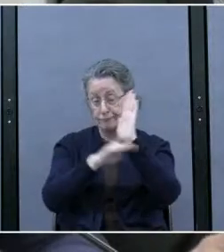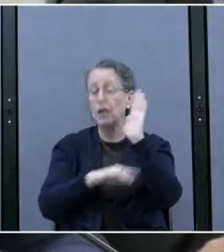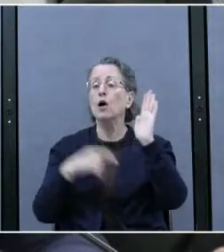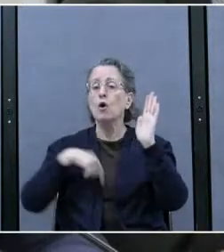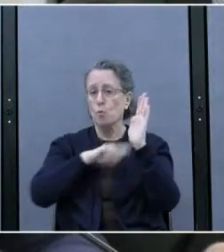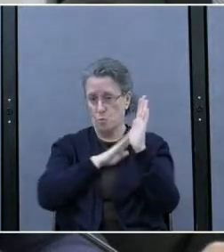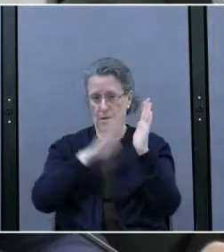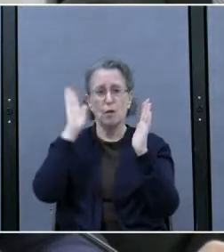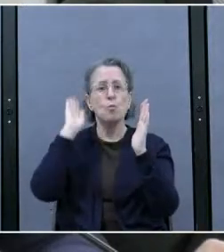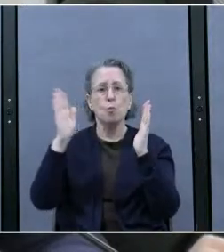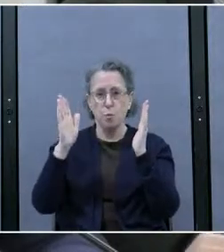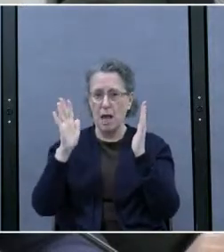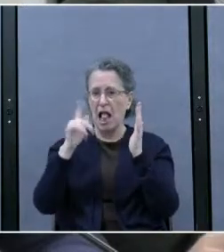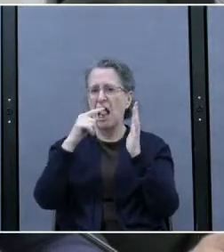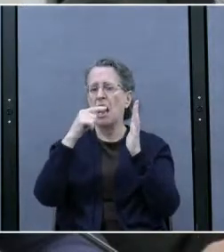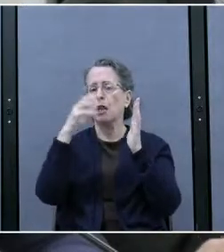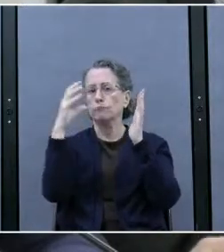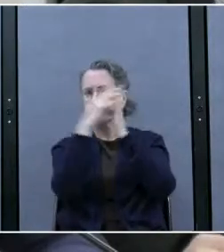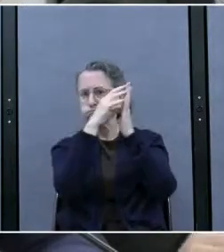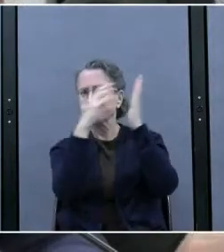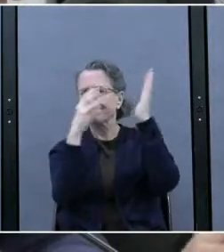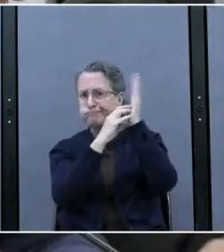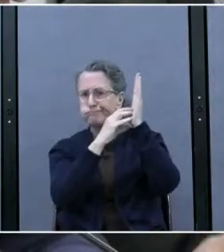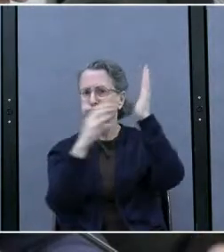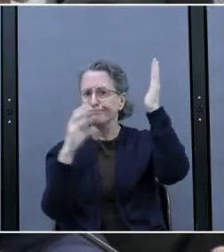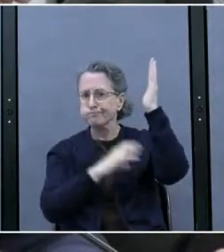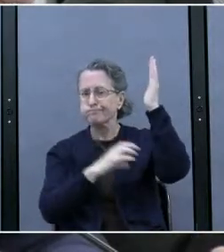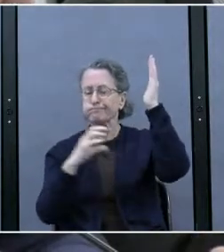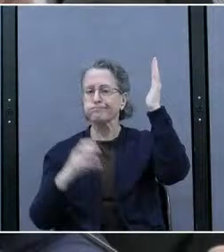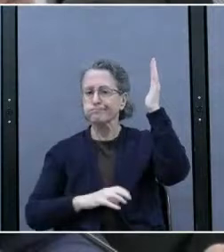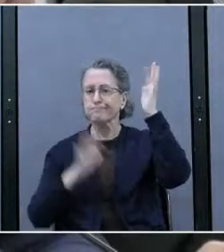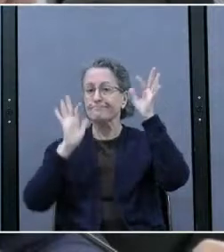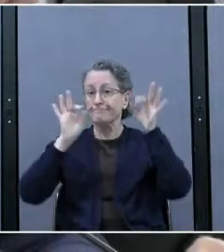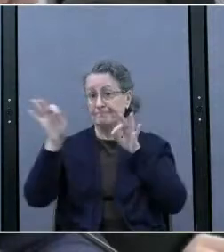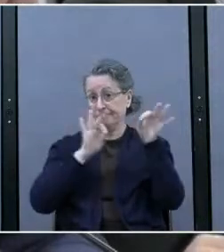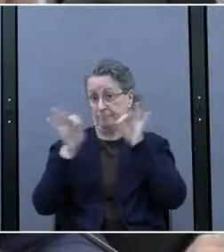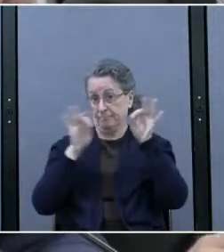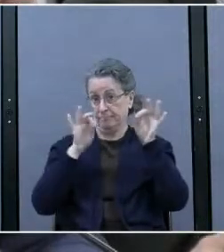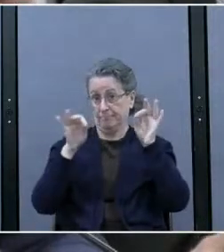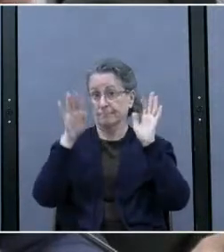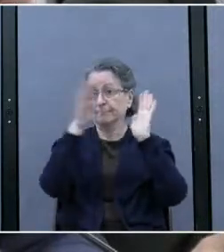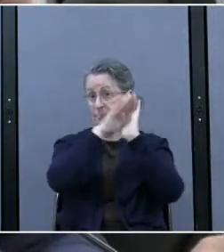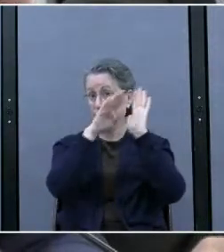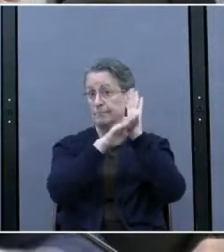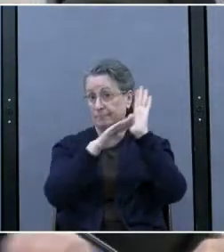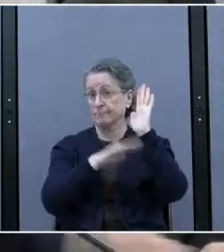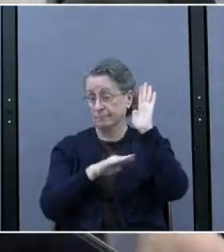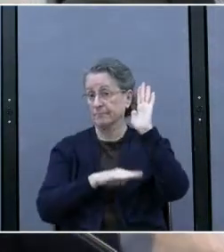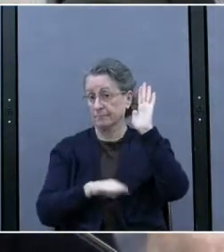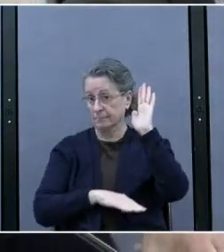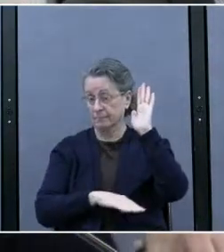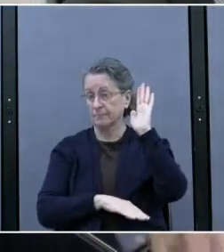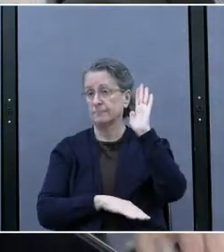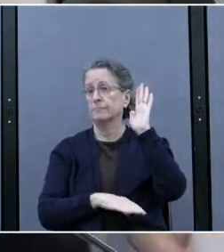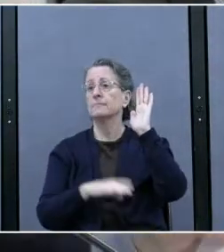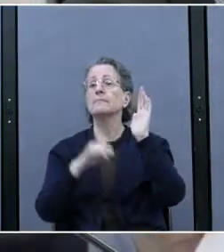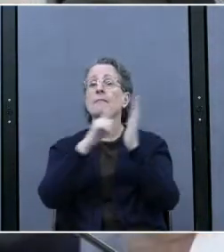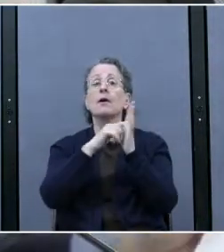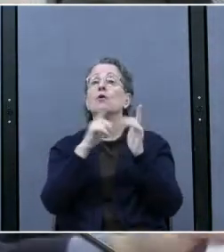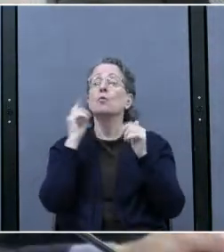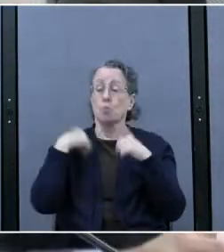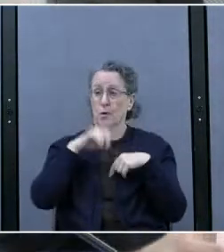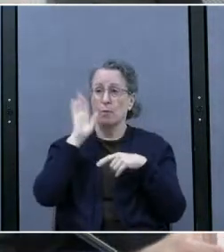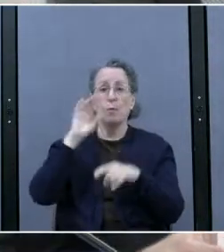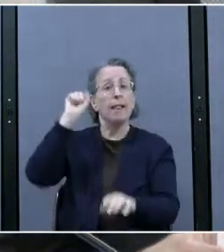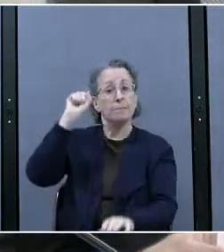through article by article, what's on the warning, and I'll make time for each one for you to ask questions. We'll